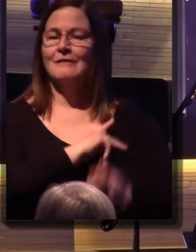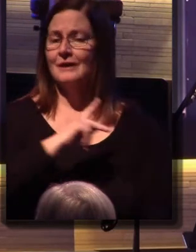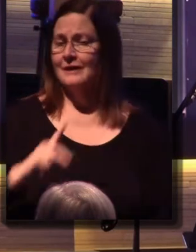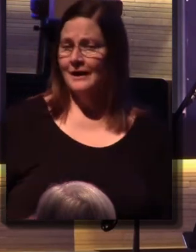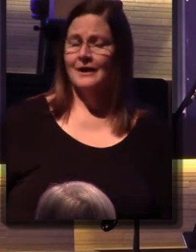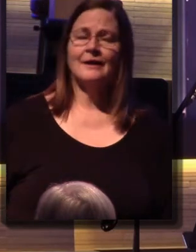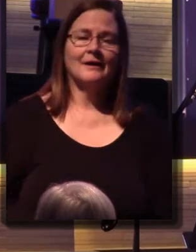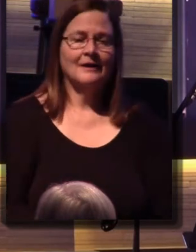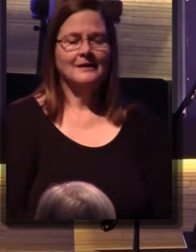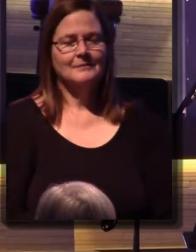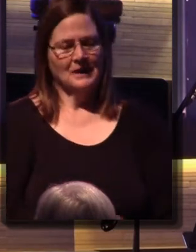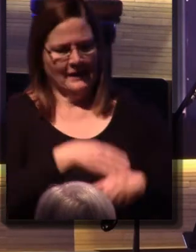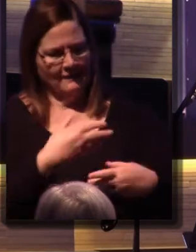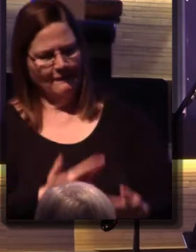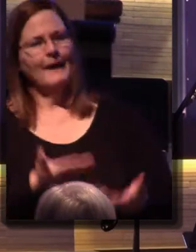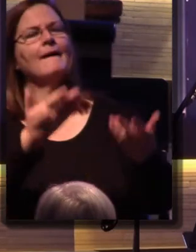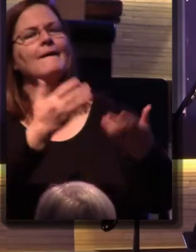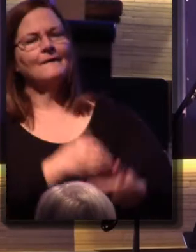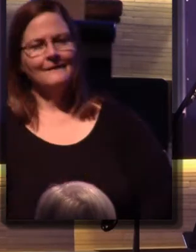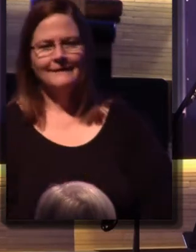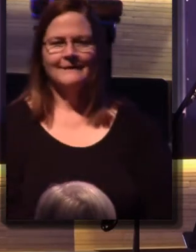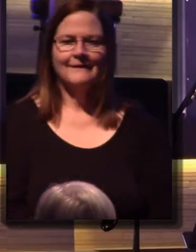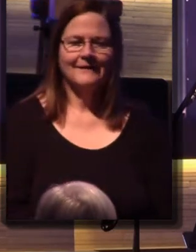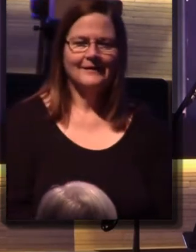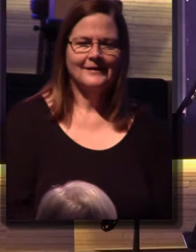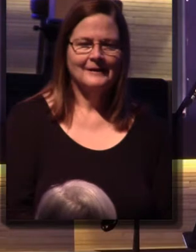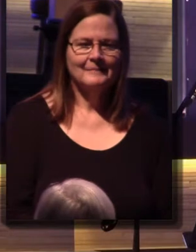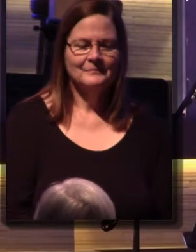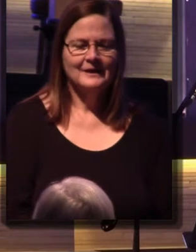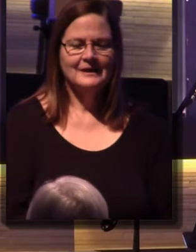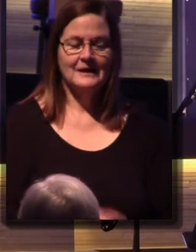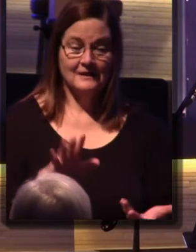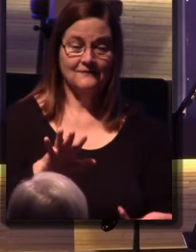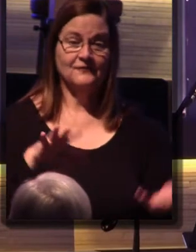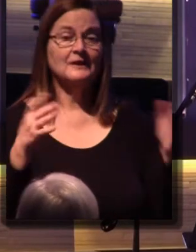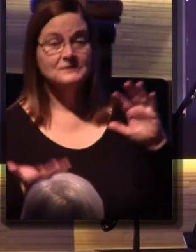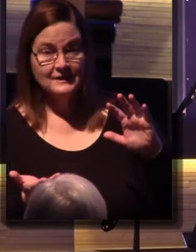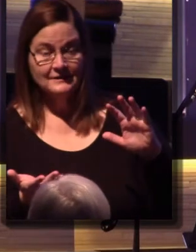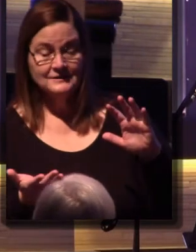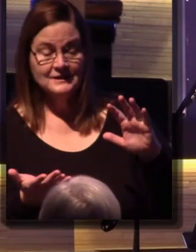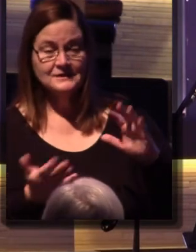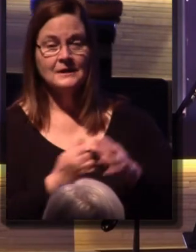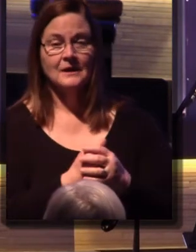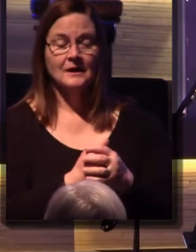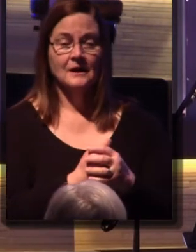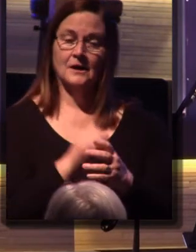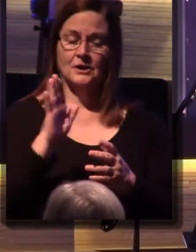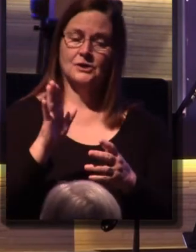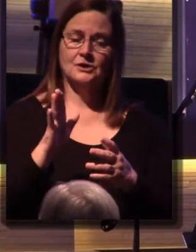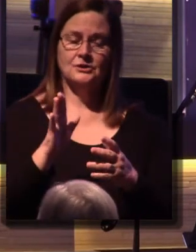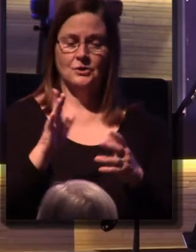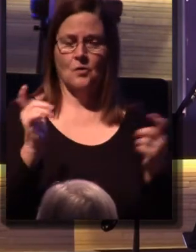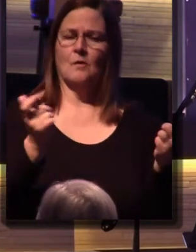in celebration of the king being present, right? And he says, and so then he flips this thing